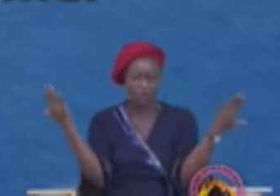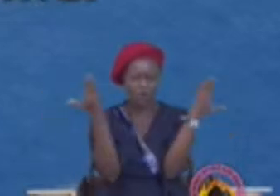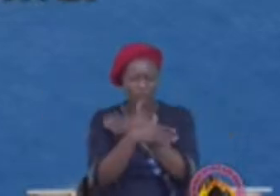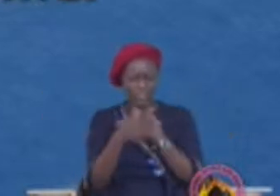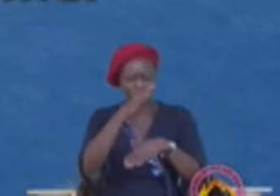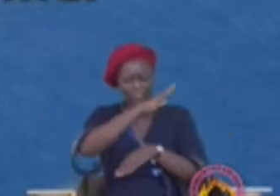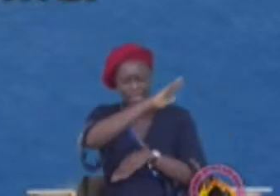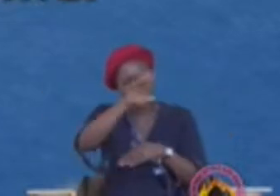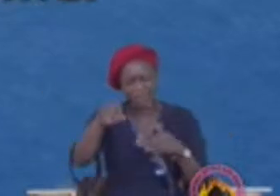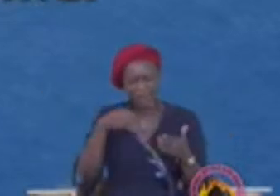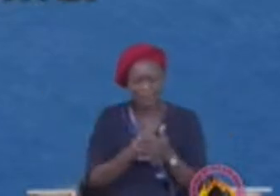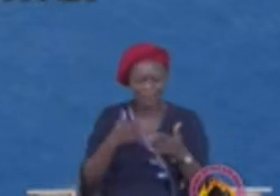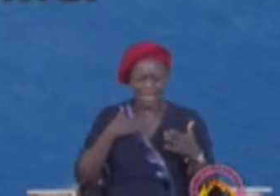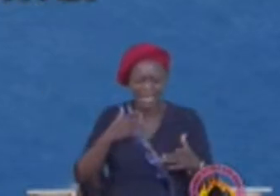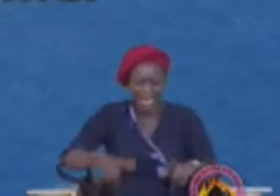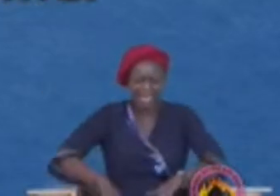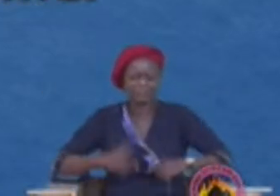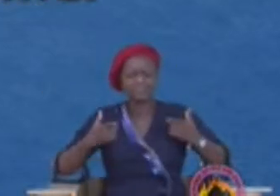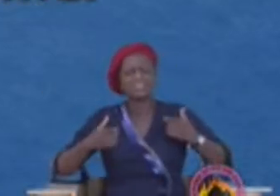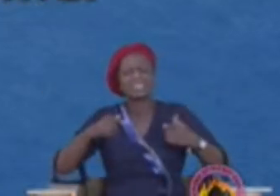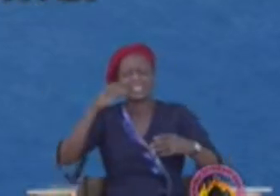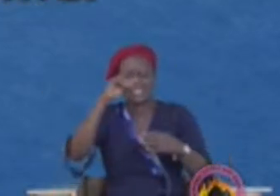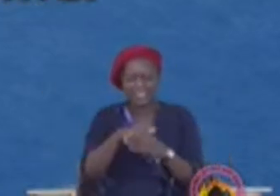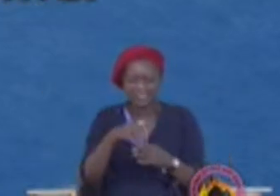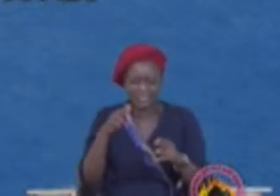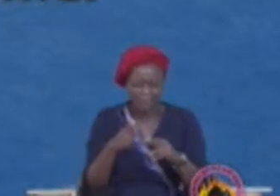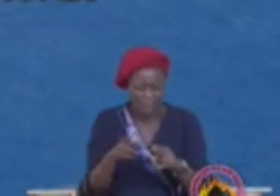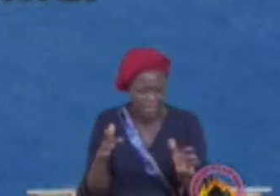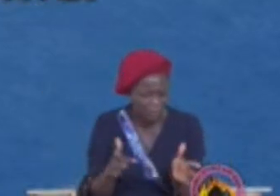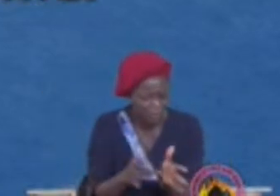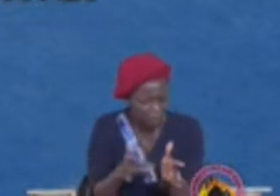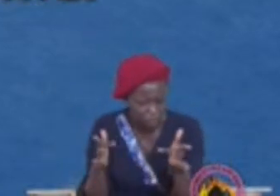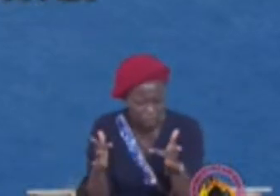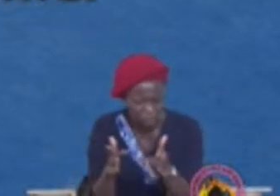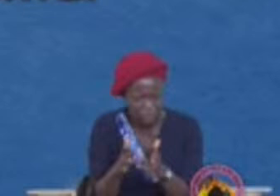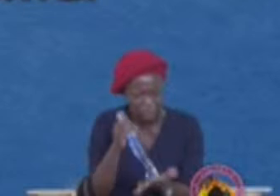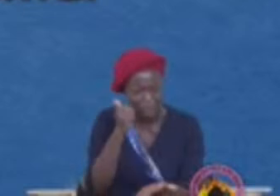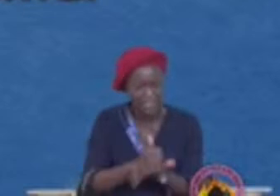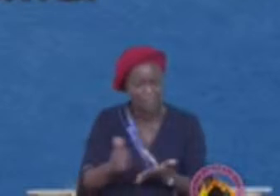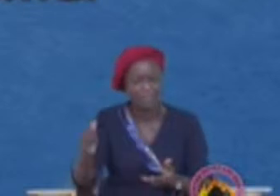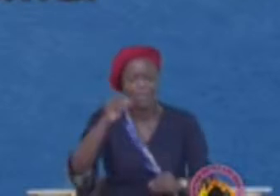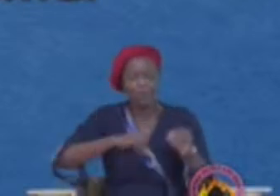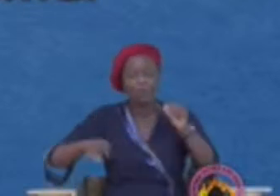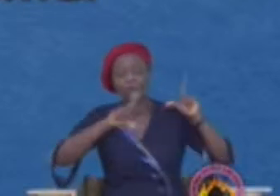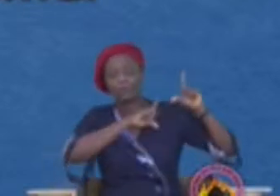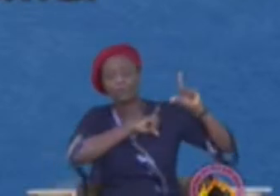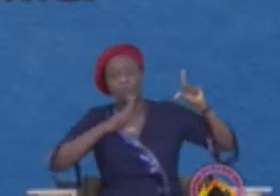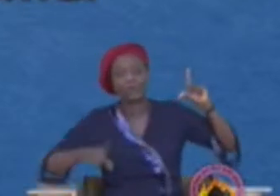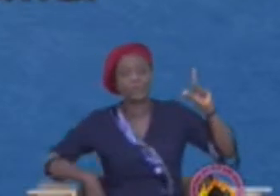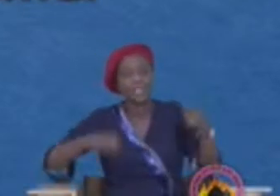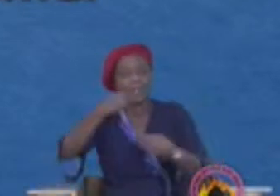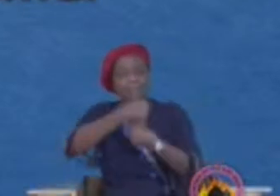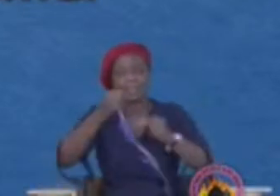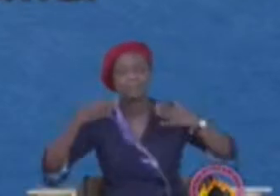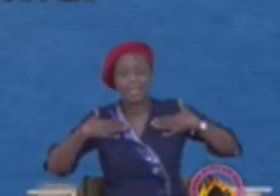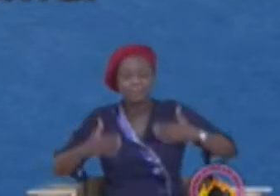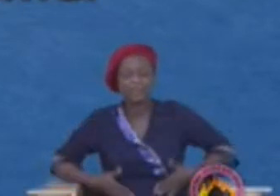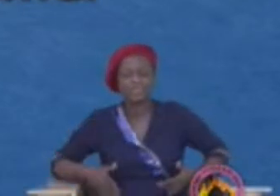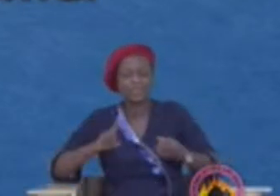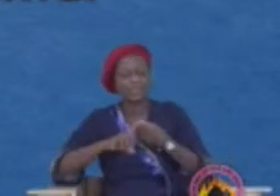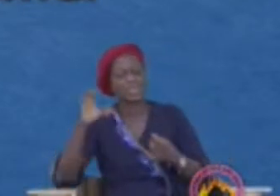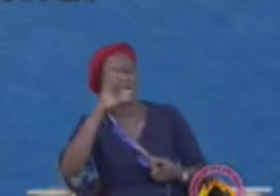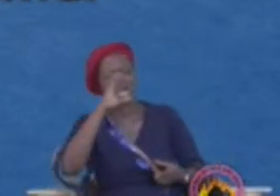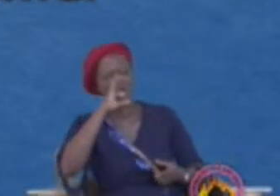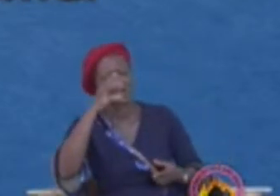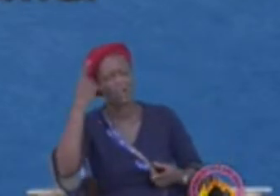me. Overshadow me. In the name of Jesus. Oh Lord. Make my body too hot